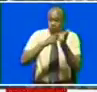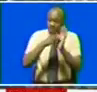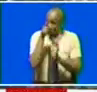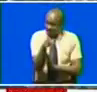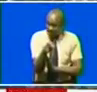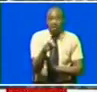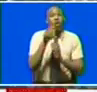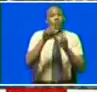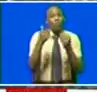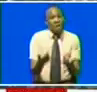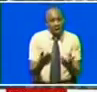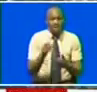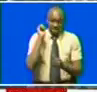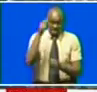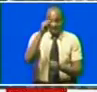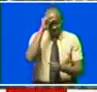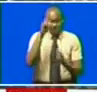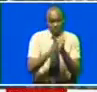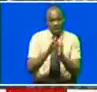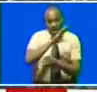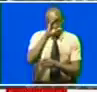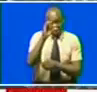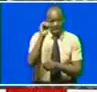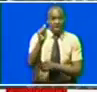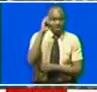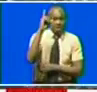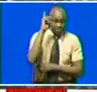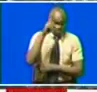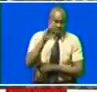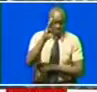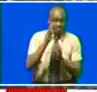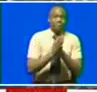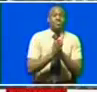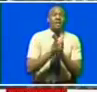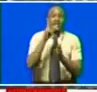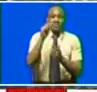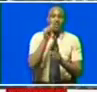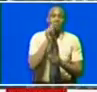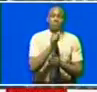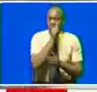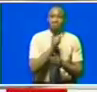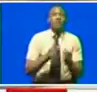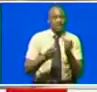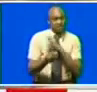jointly funded by the Kenyan government and the Africa Development Bank. KTN's Abby Agina has more.